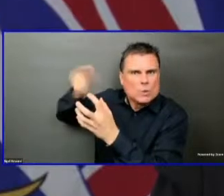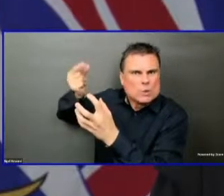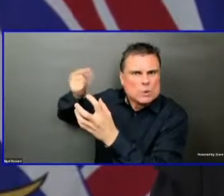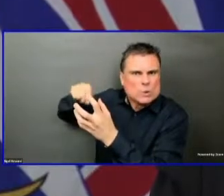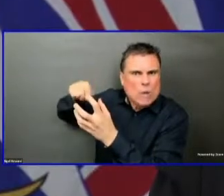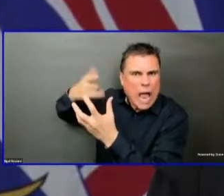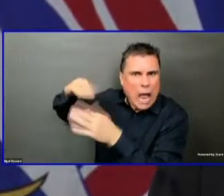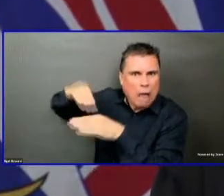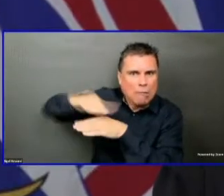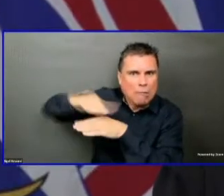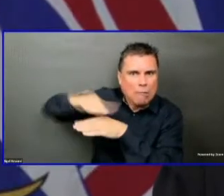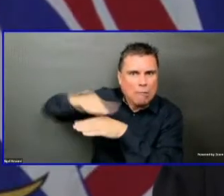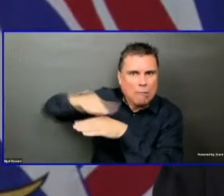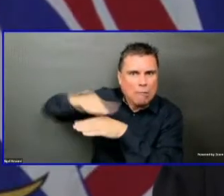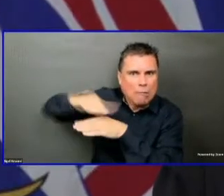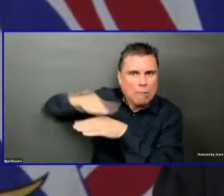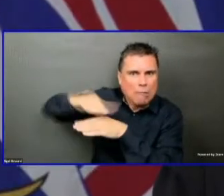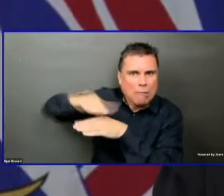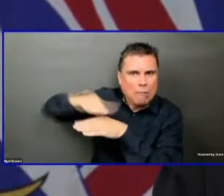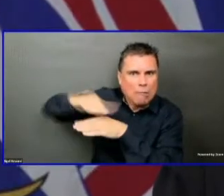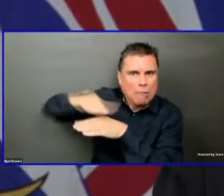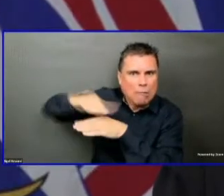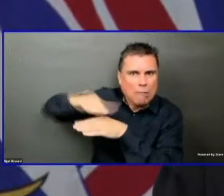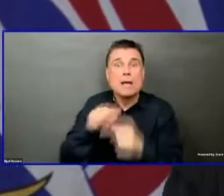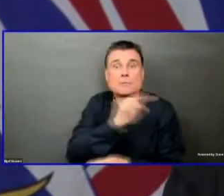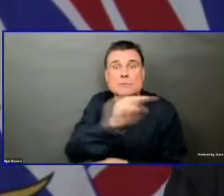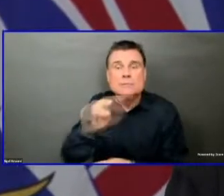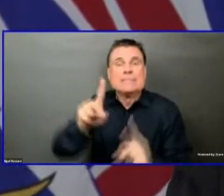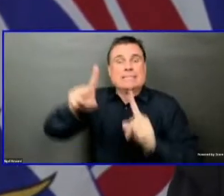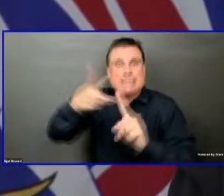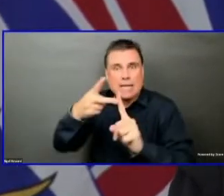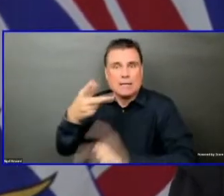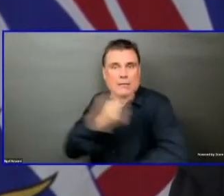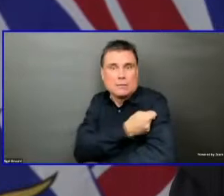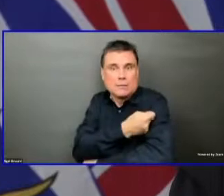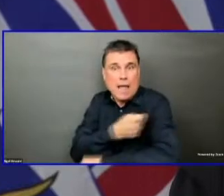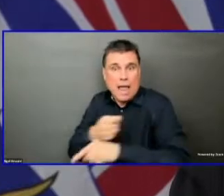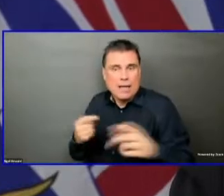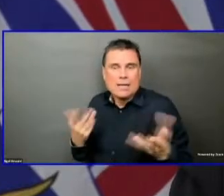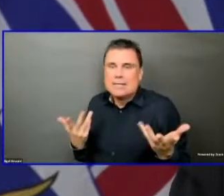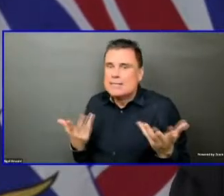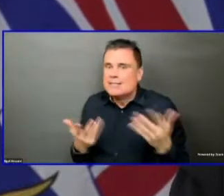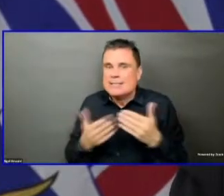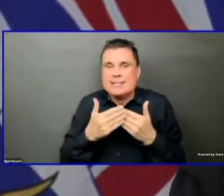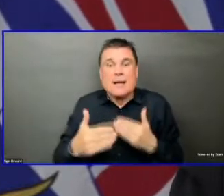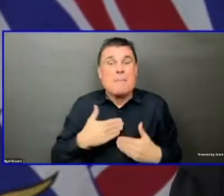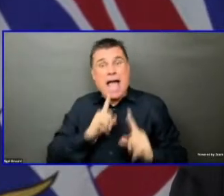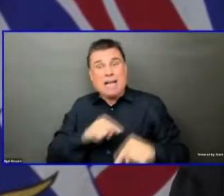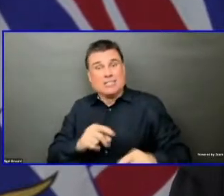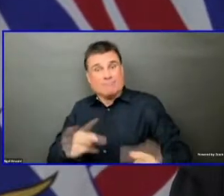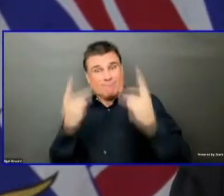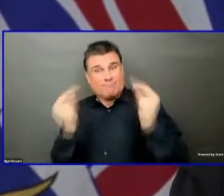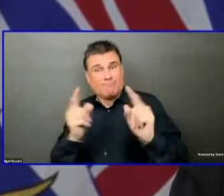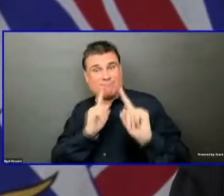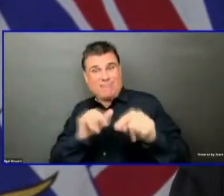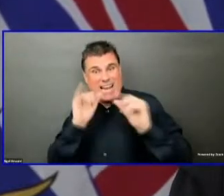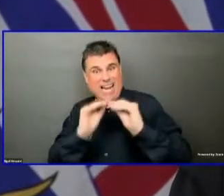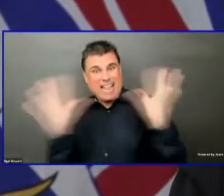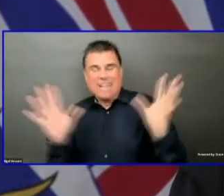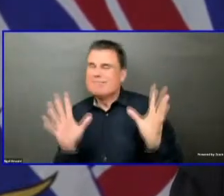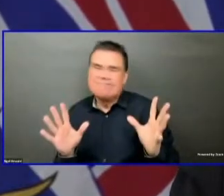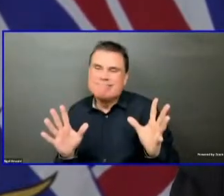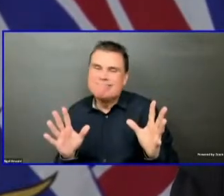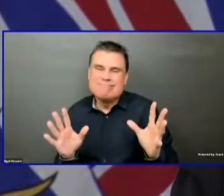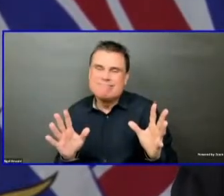homes. So that's about as specific as I can get right now. Thank you. And the next question comes from Binder Sajjan,